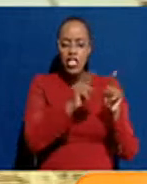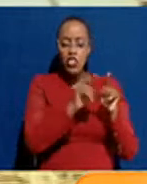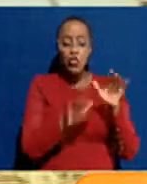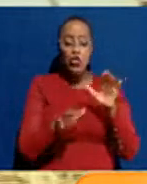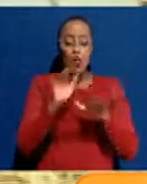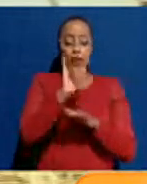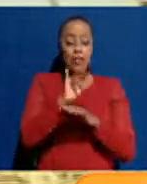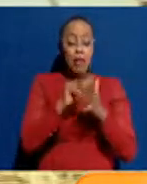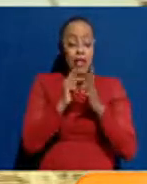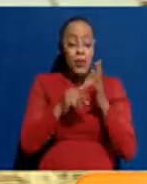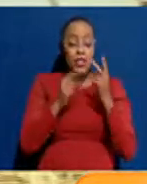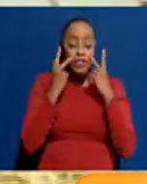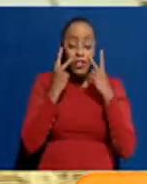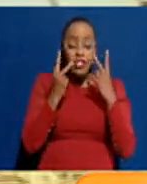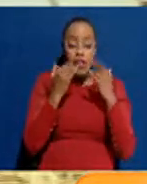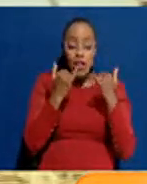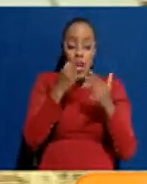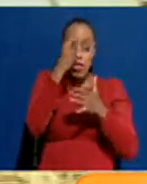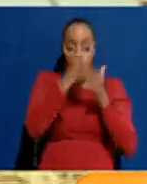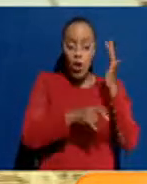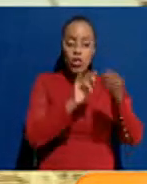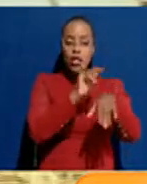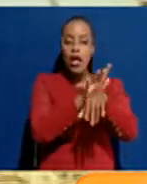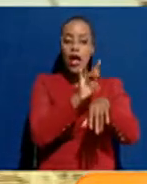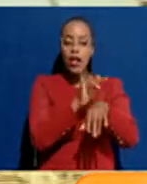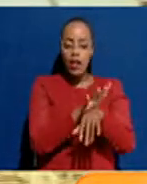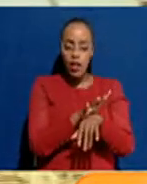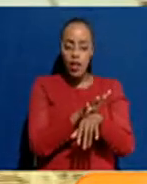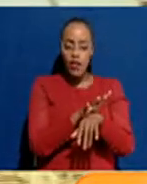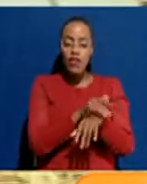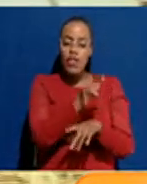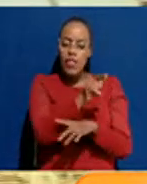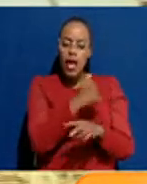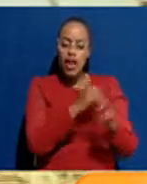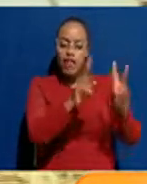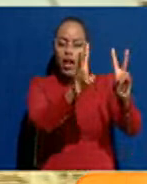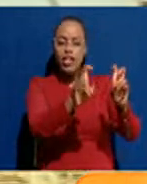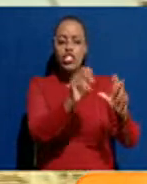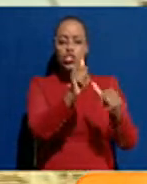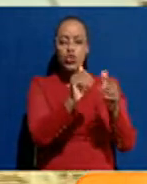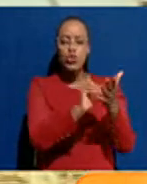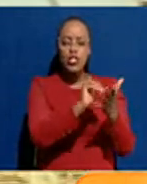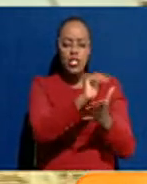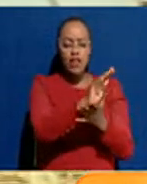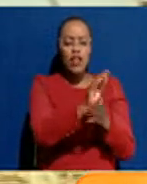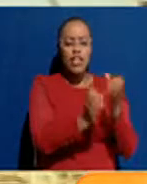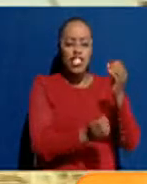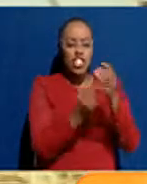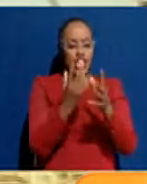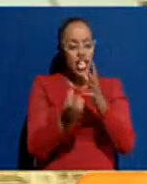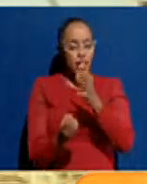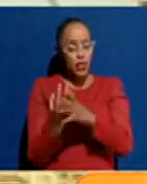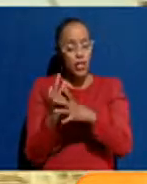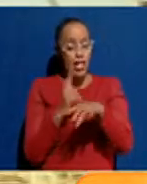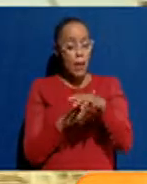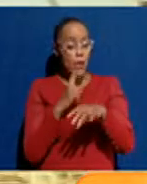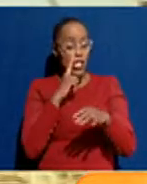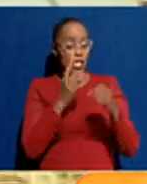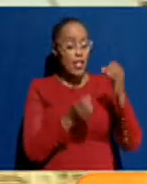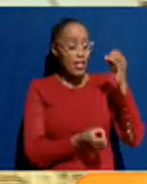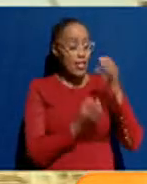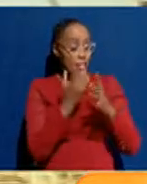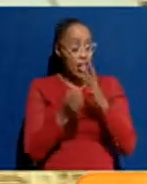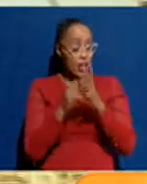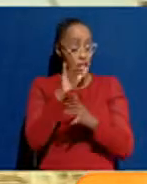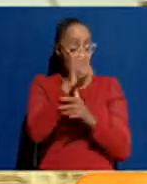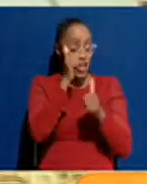vandalized. So if you look at the cost array, there is a component that does go to generation. Mm-hmm. And when you look at generation, again, because that's an